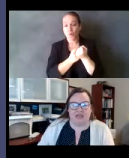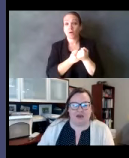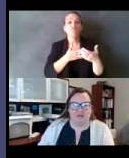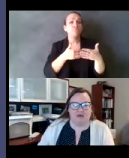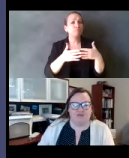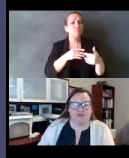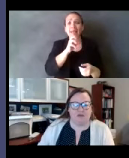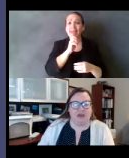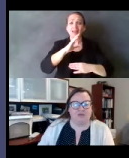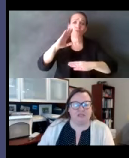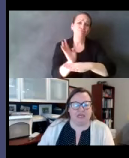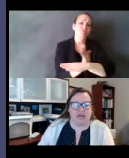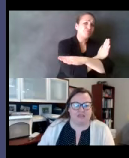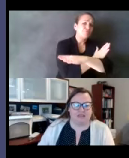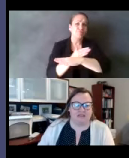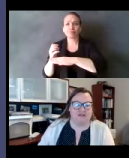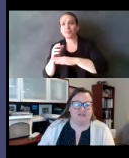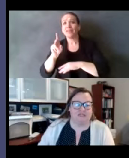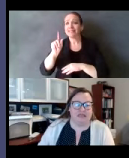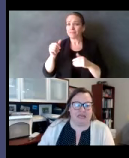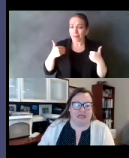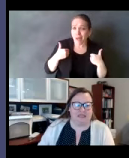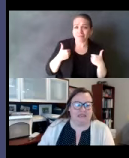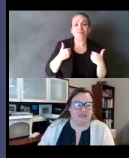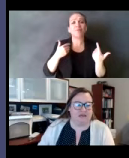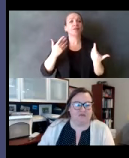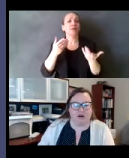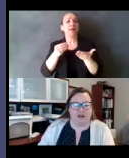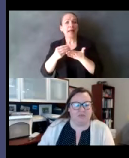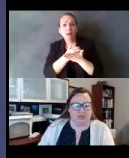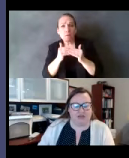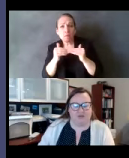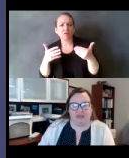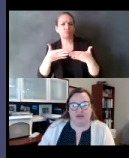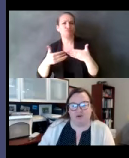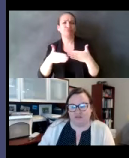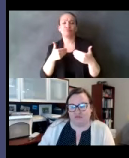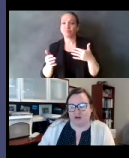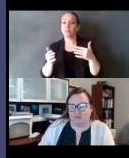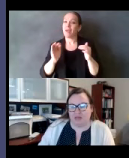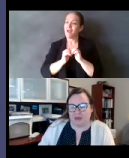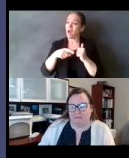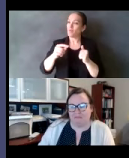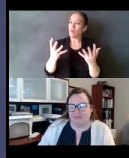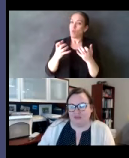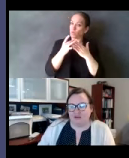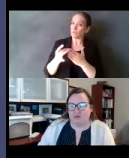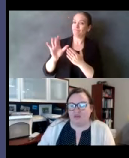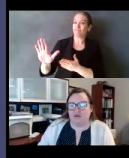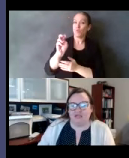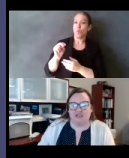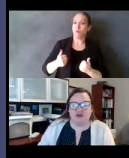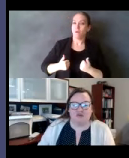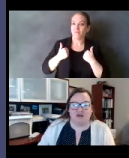and income levels being able to connect to the services that they need to live, work, and play the way they want to live, work, and play.